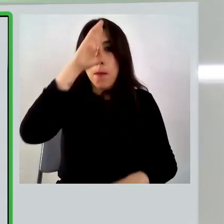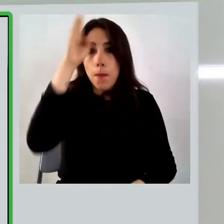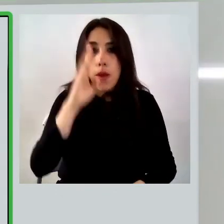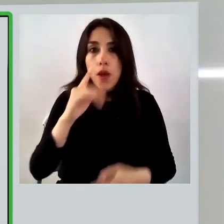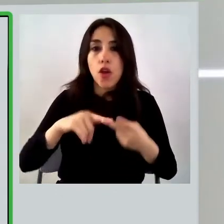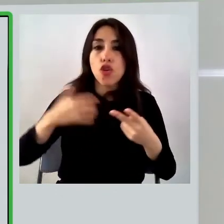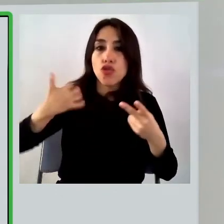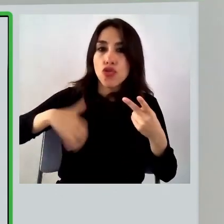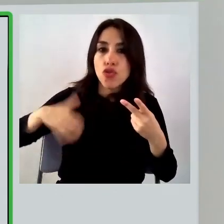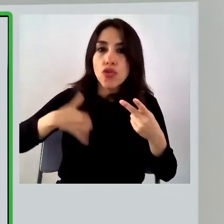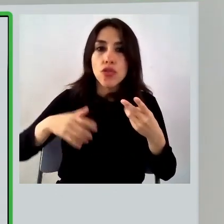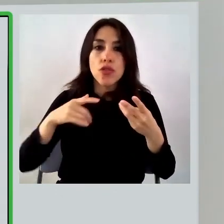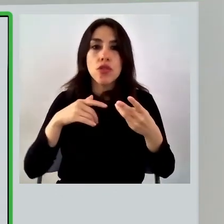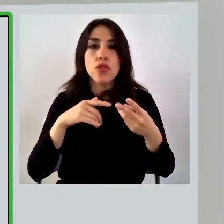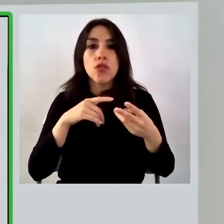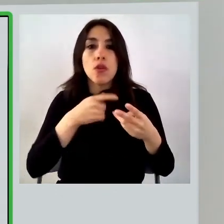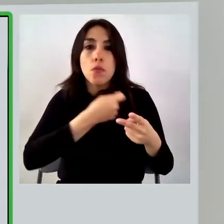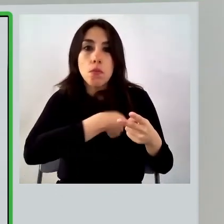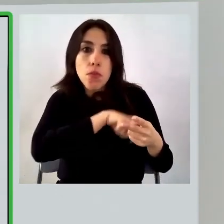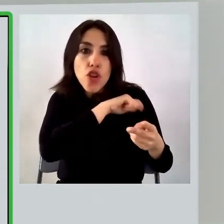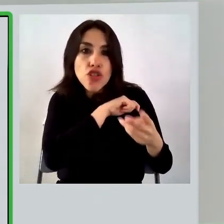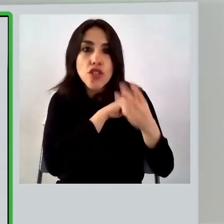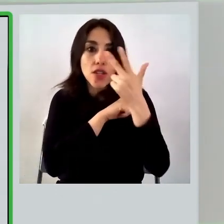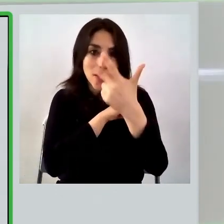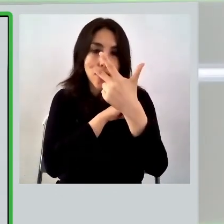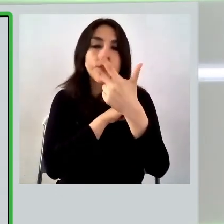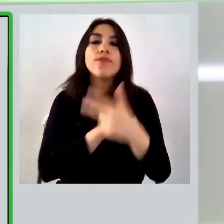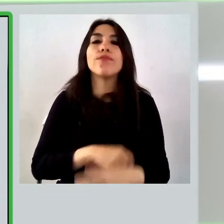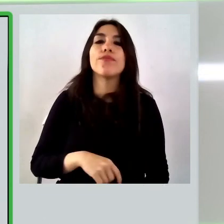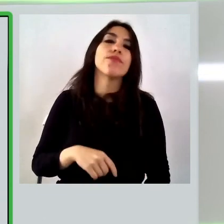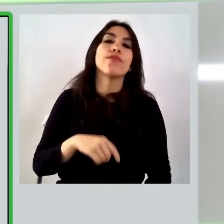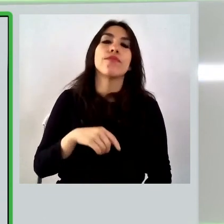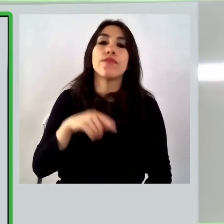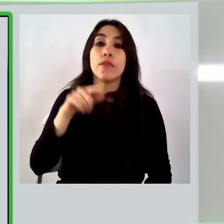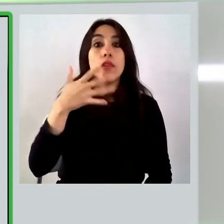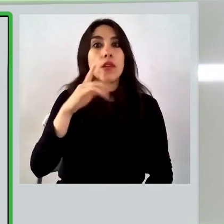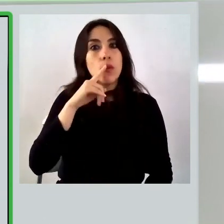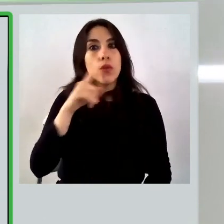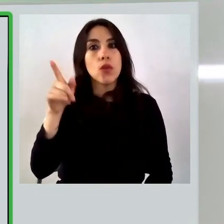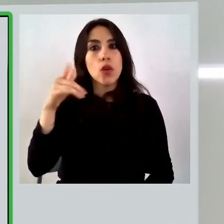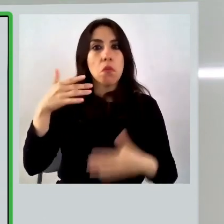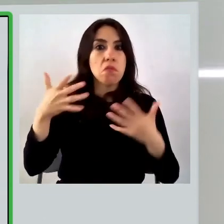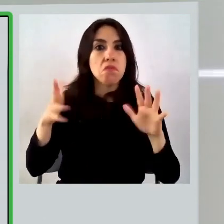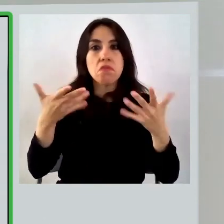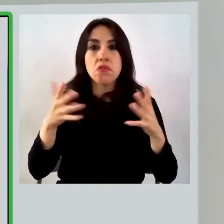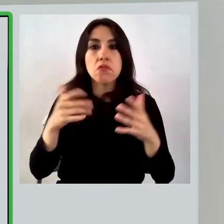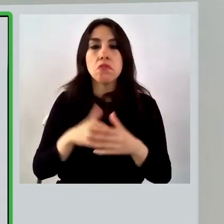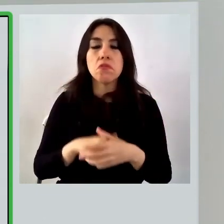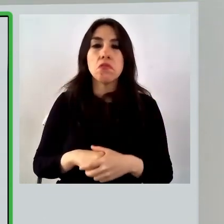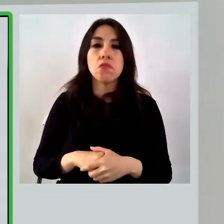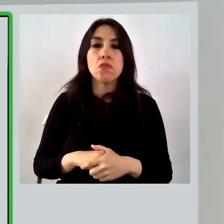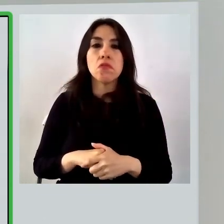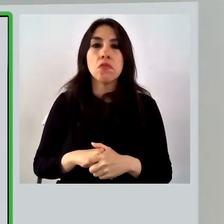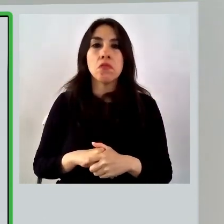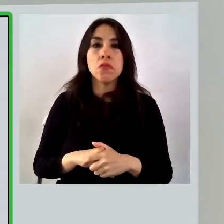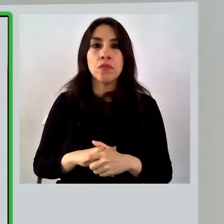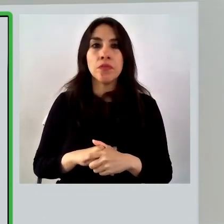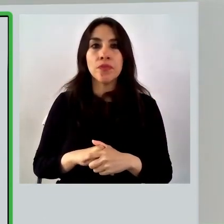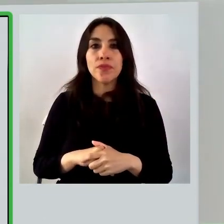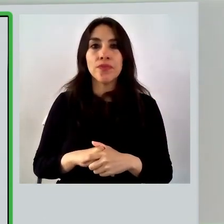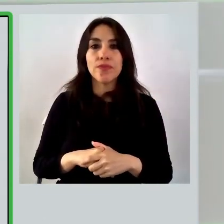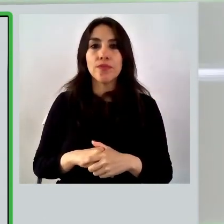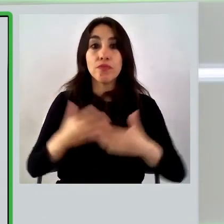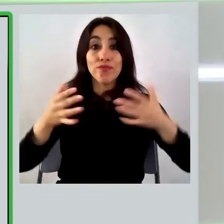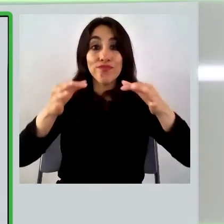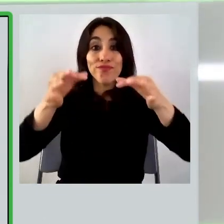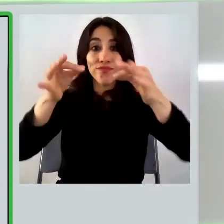over 3,000 employees and 180 executives, including nearly